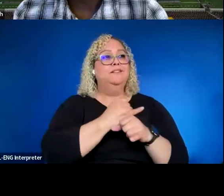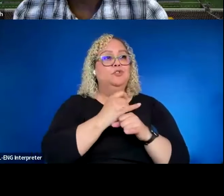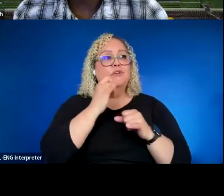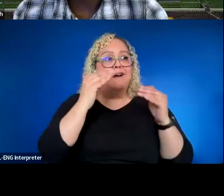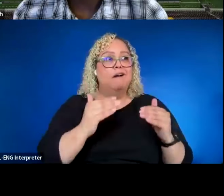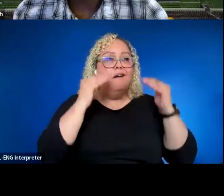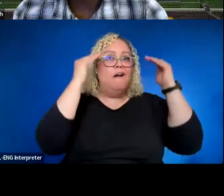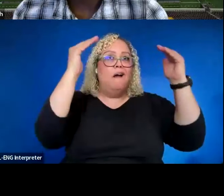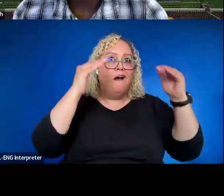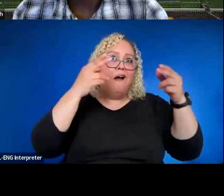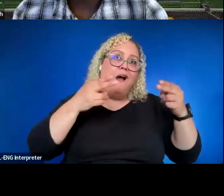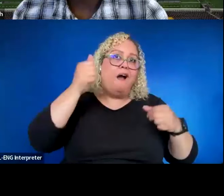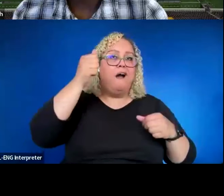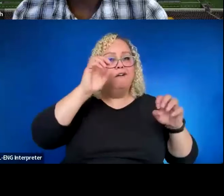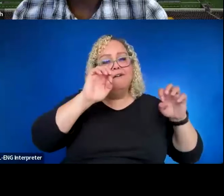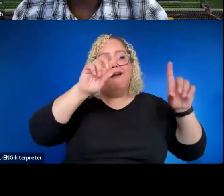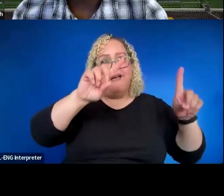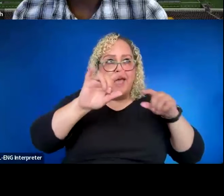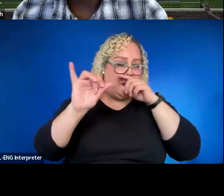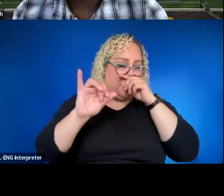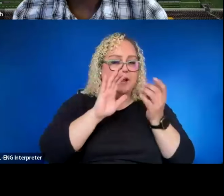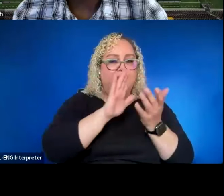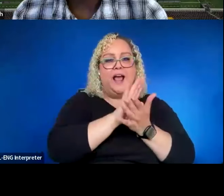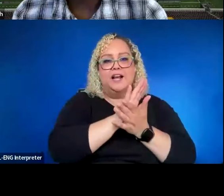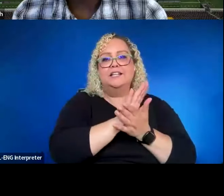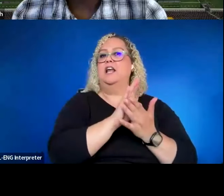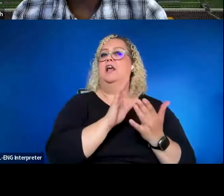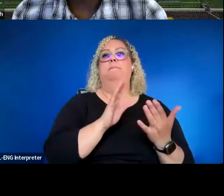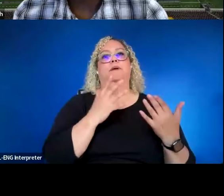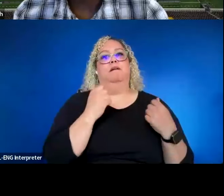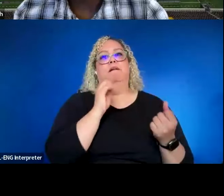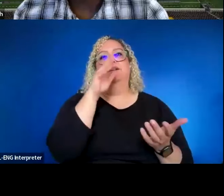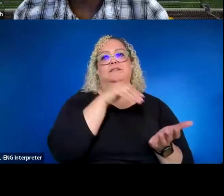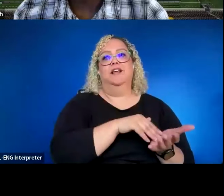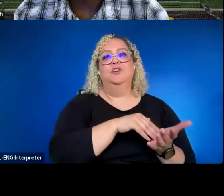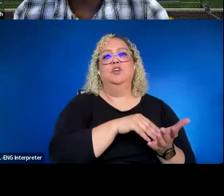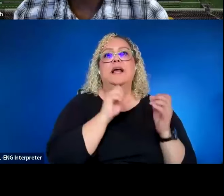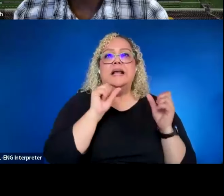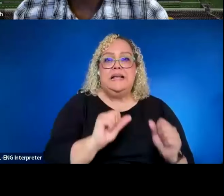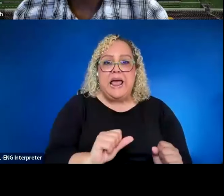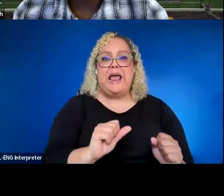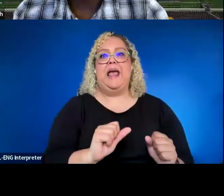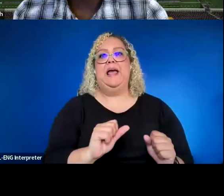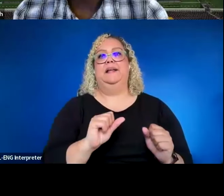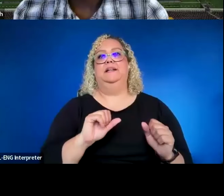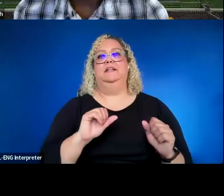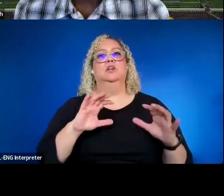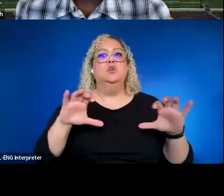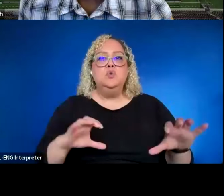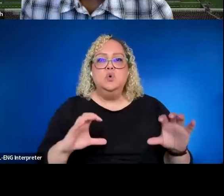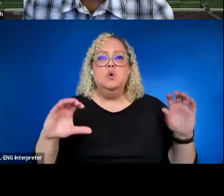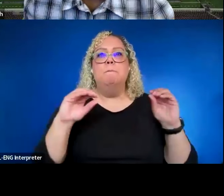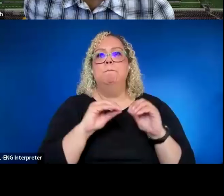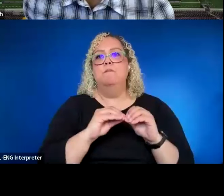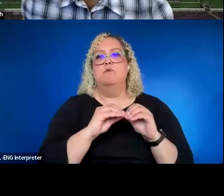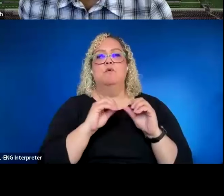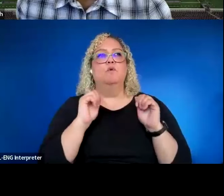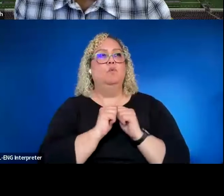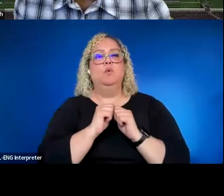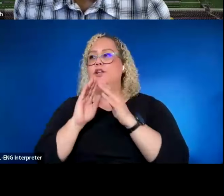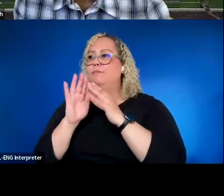of education to do more of that community engagement at multiple levels. Several people brought up in the chat, what's the role of